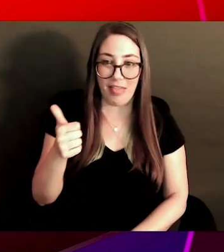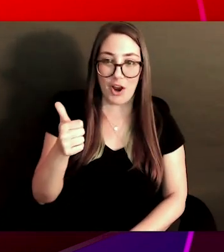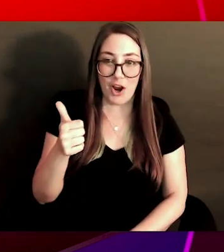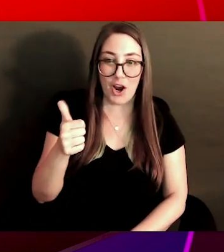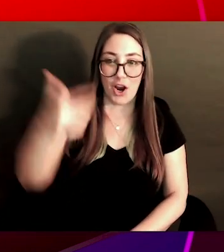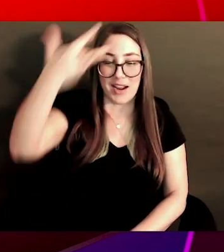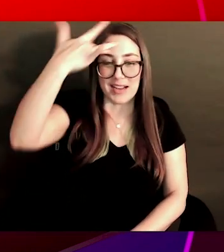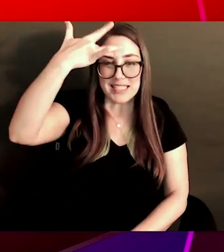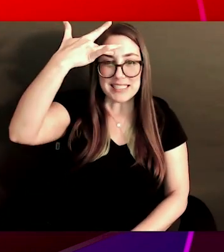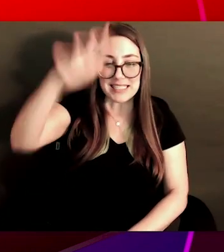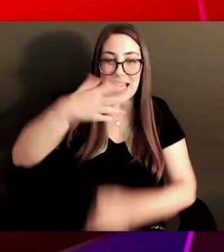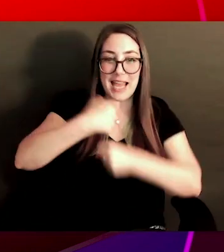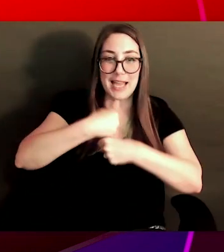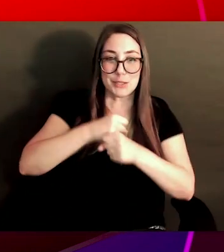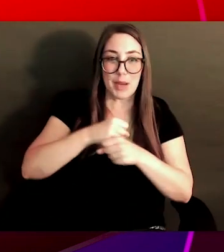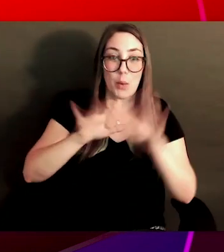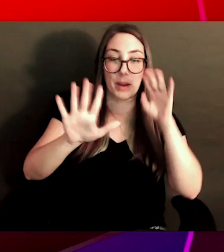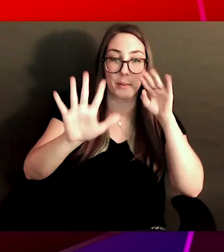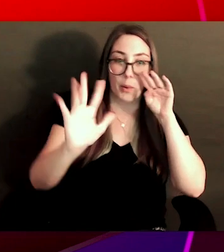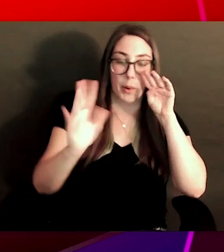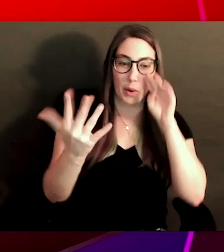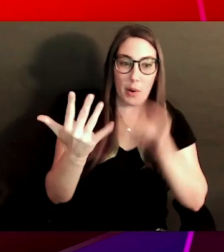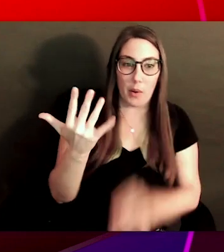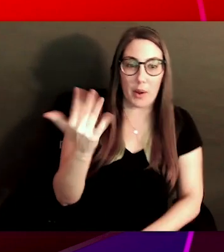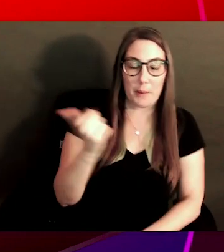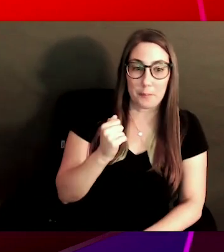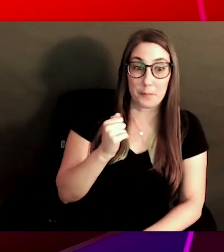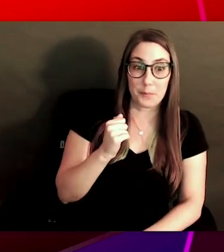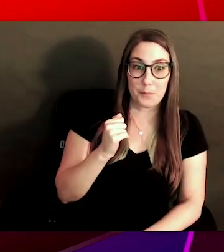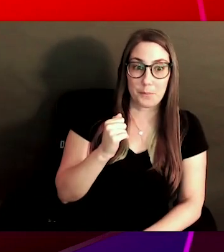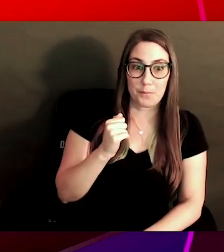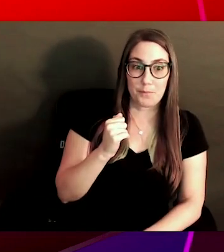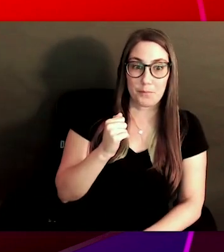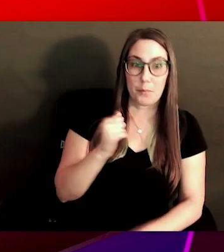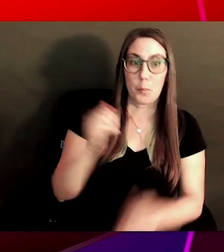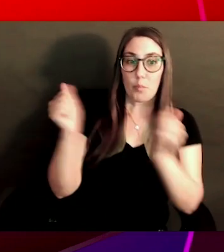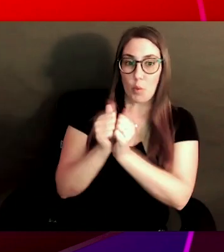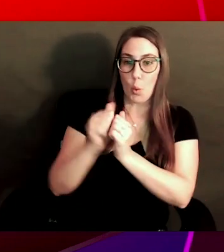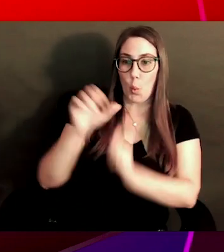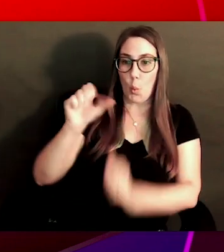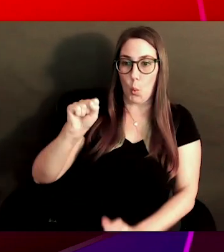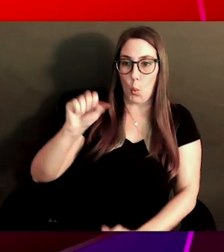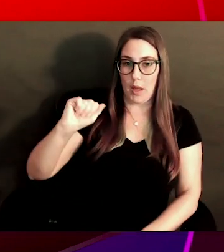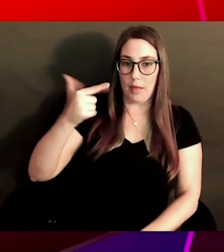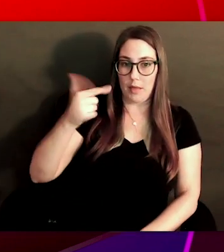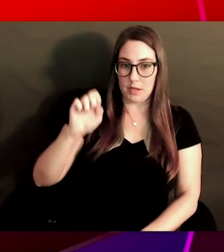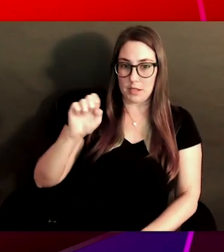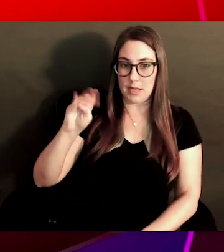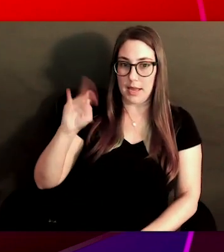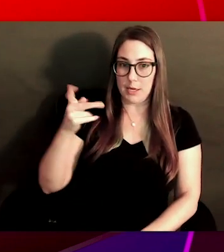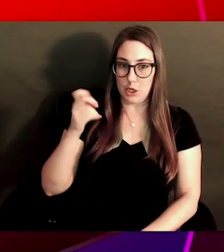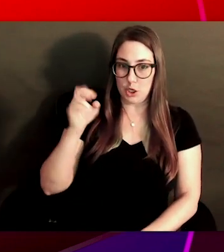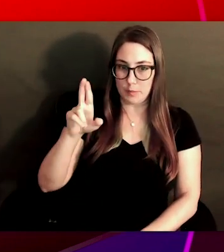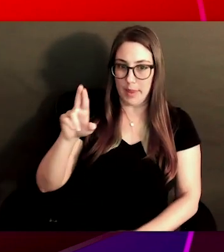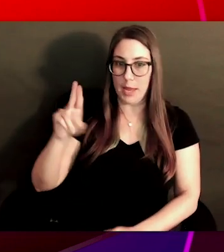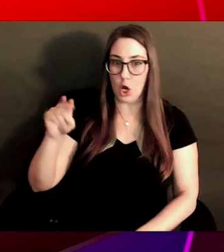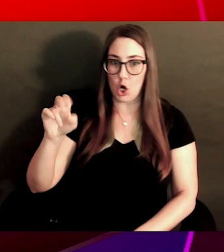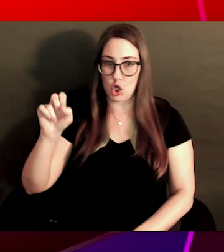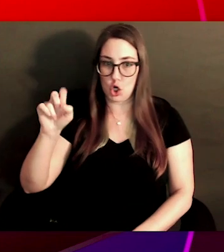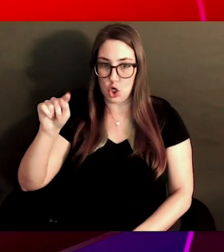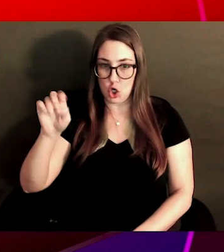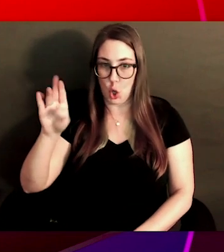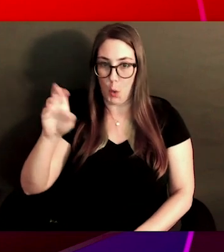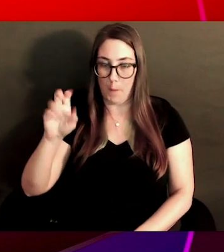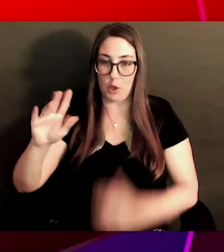got something for this, right. Jeff. Hold on. So we're with SageMaker notebooks, the next generation. So fans of